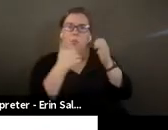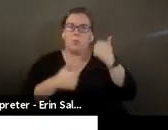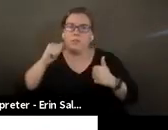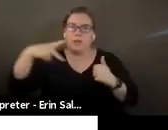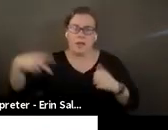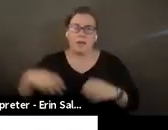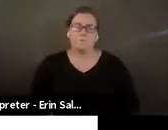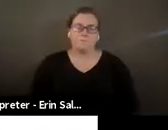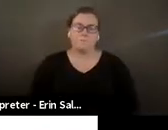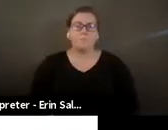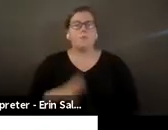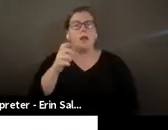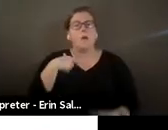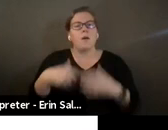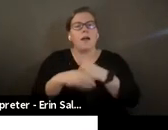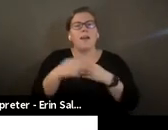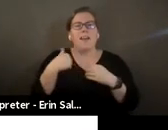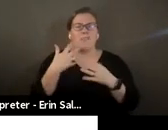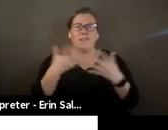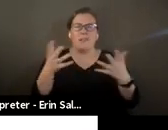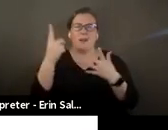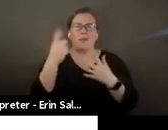lot of questions from